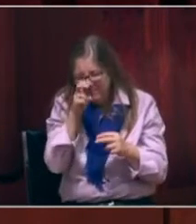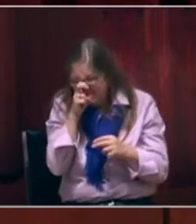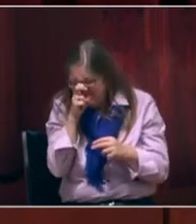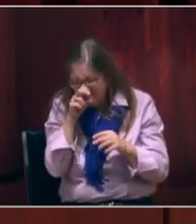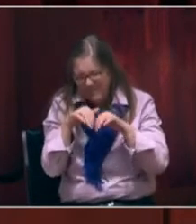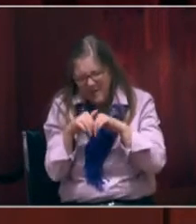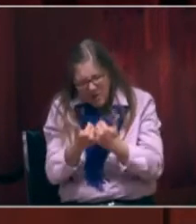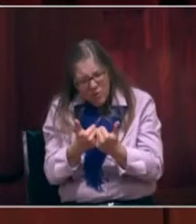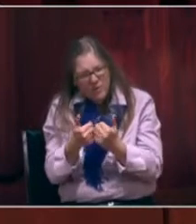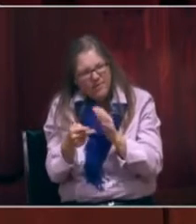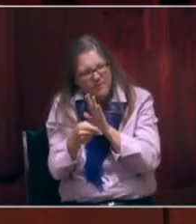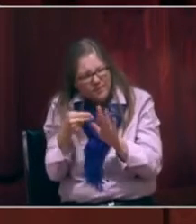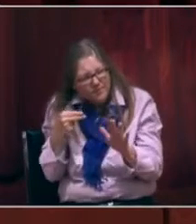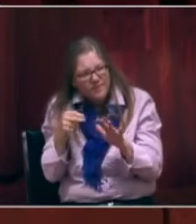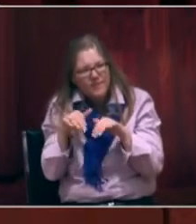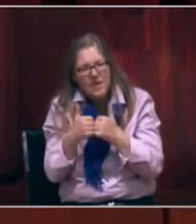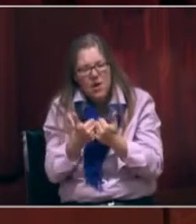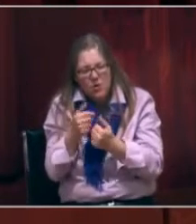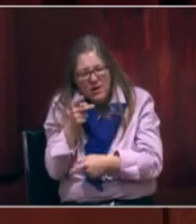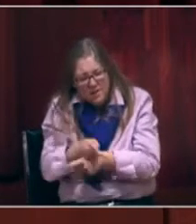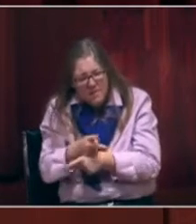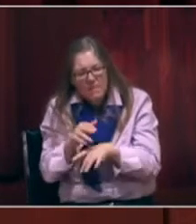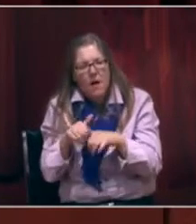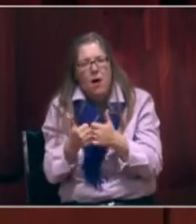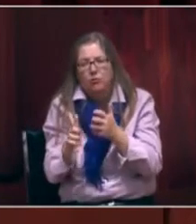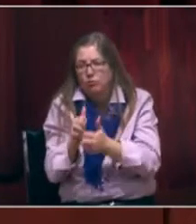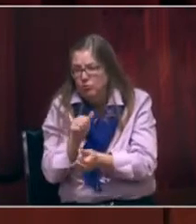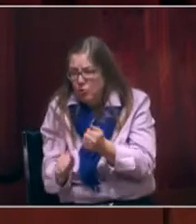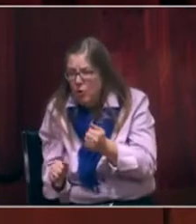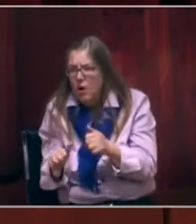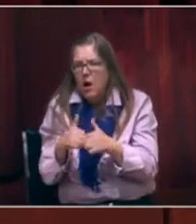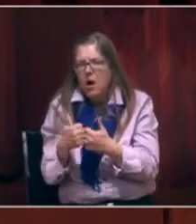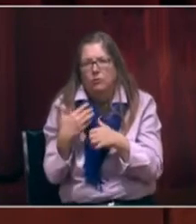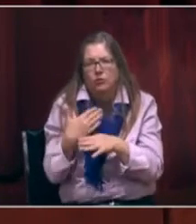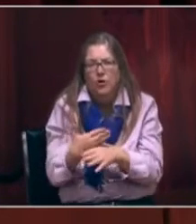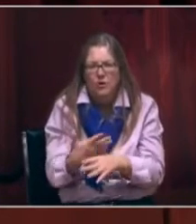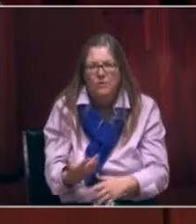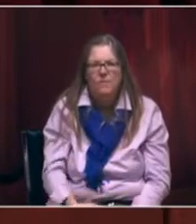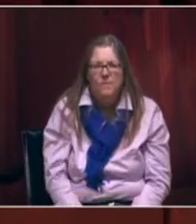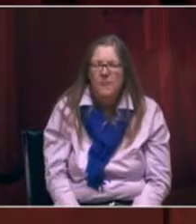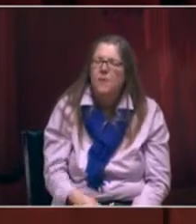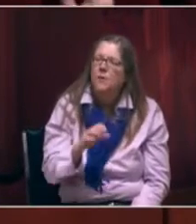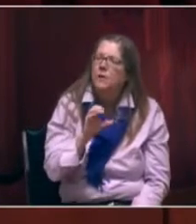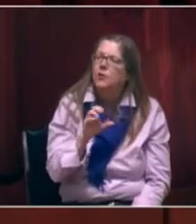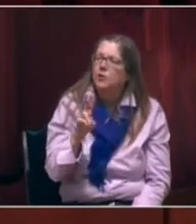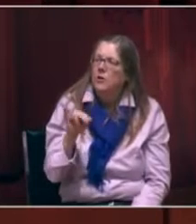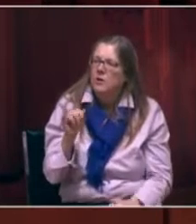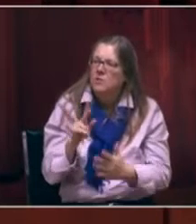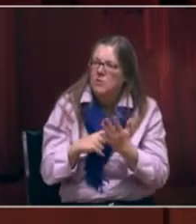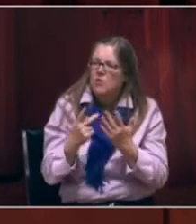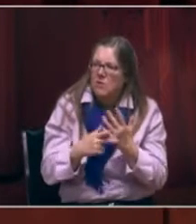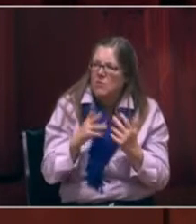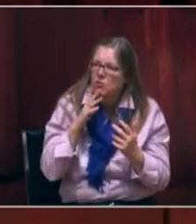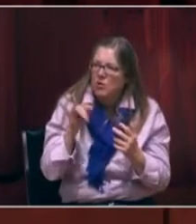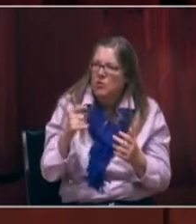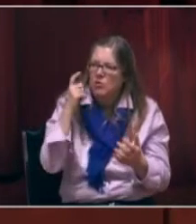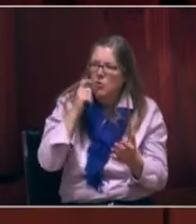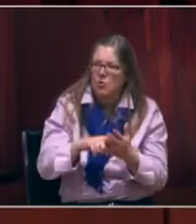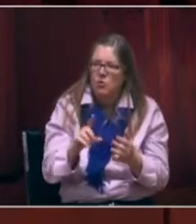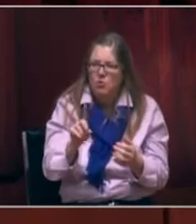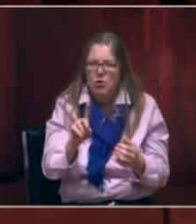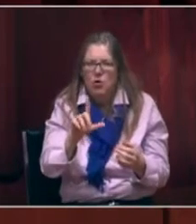information should be marked and even destroyed, and a couple of other juicy bits in there. So the CUI program does that. It recognizes where the